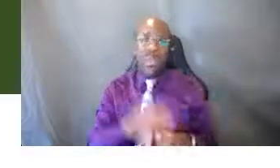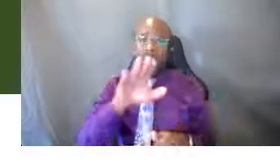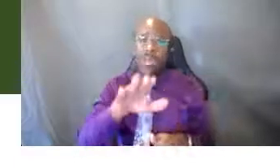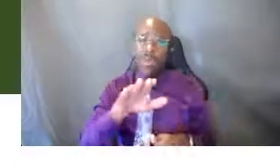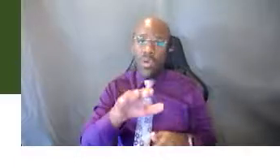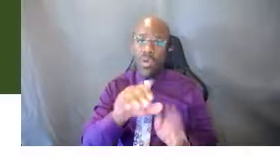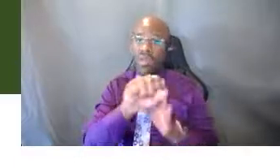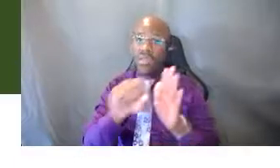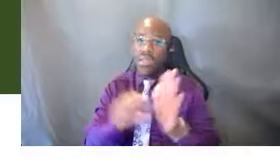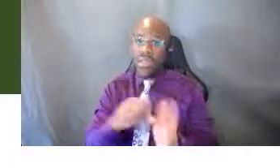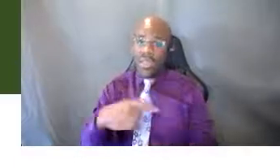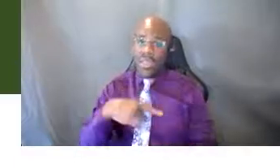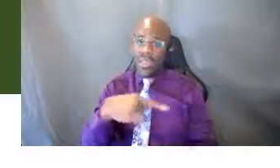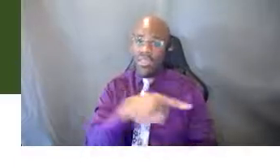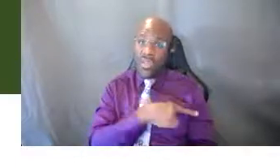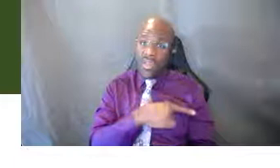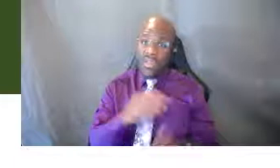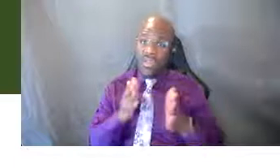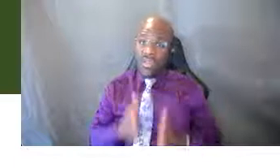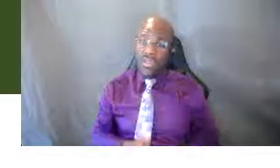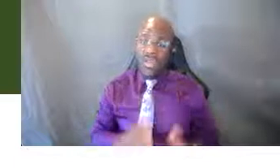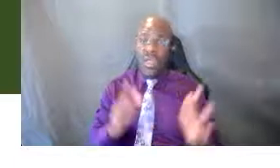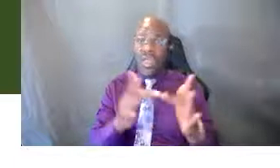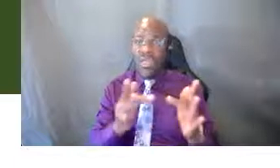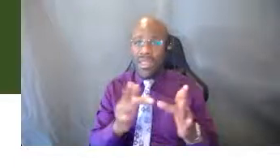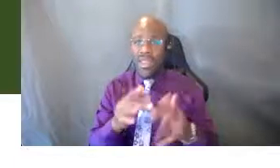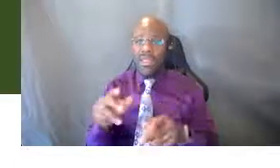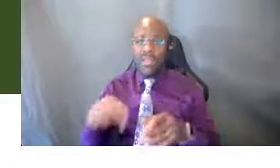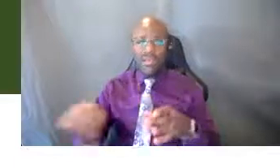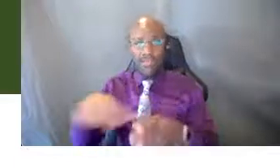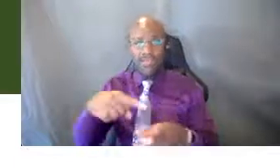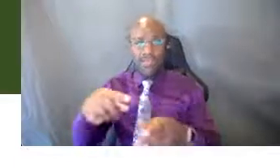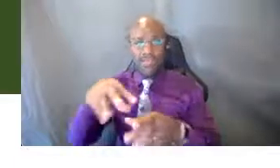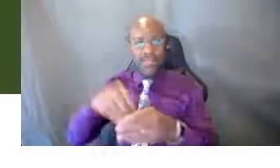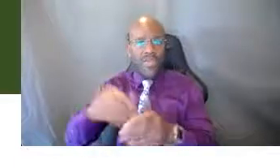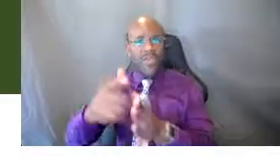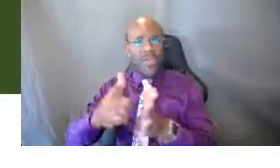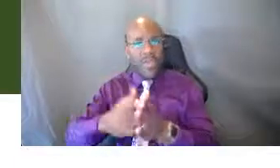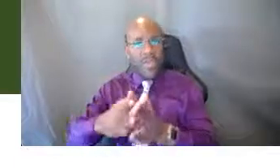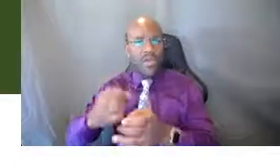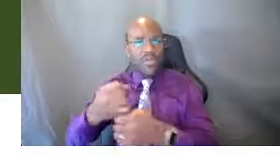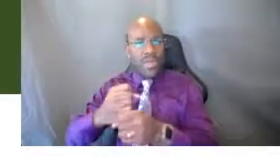Contact the policymakers and make sure that your voice is heard and discuss these issues.